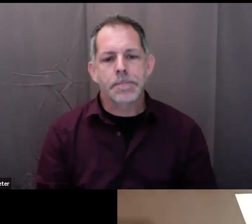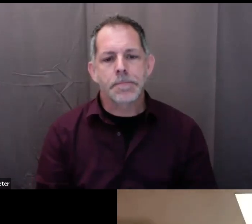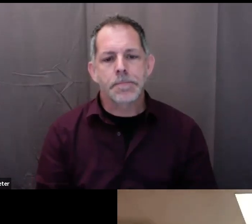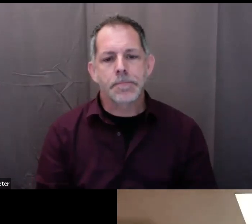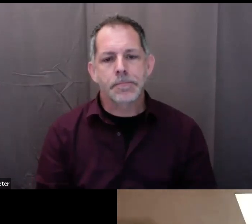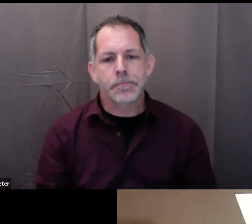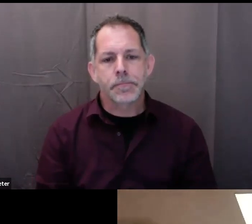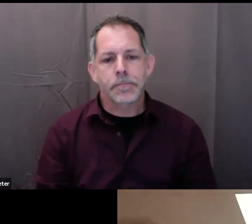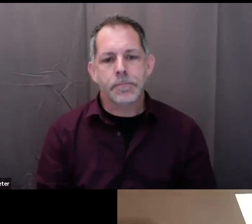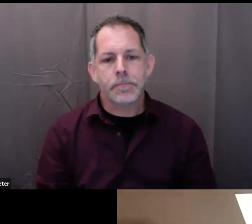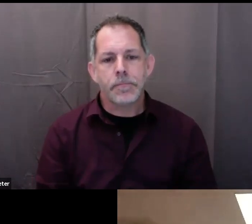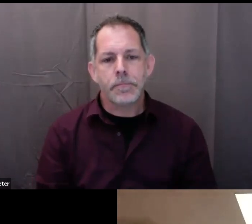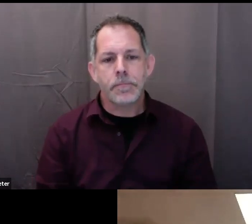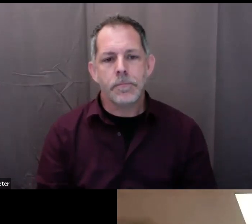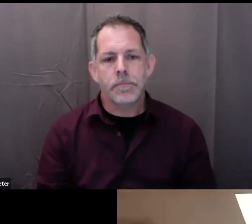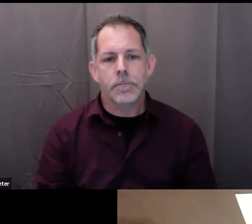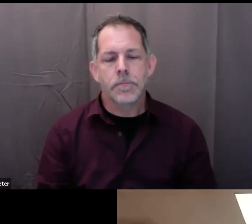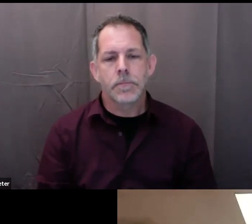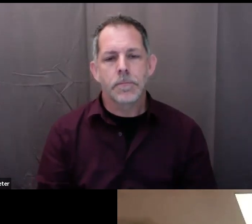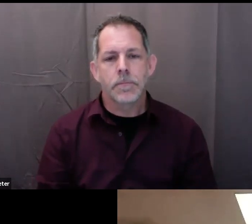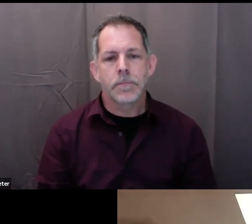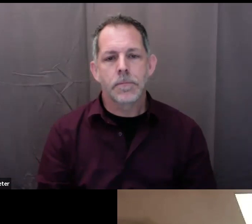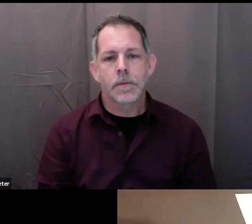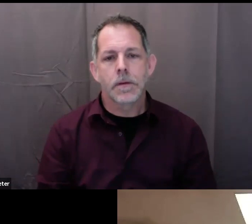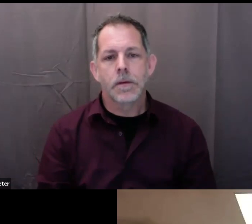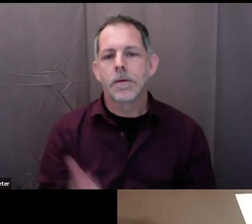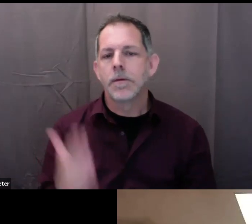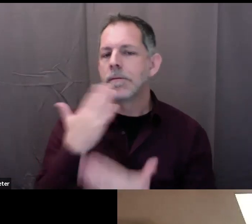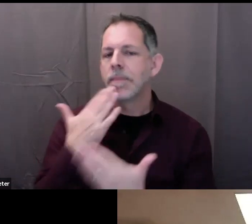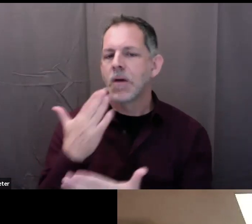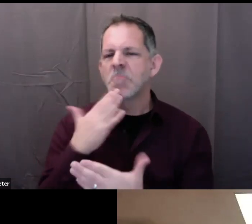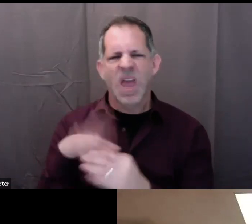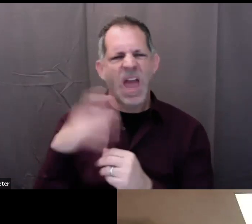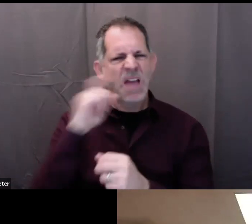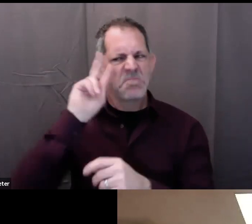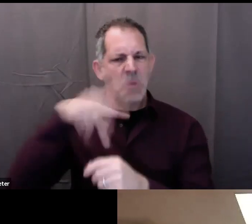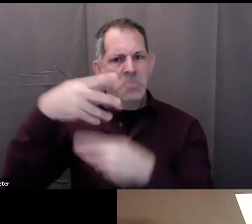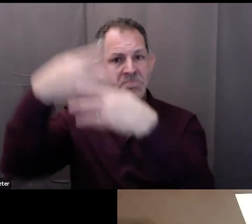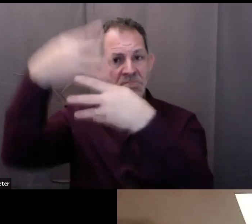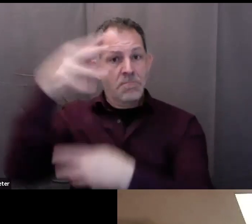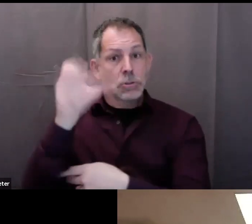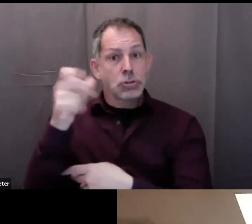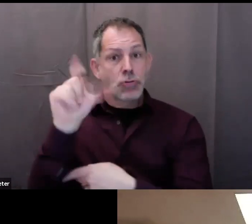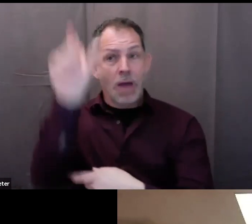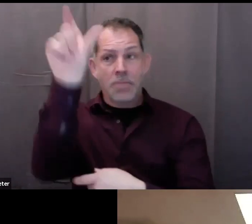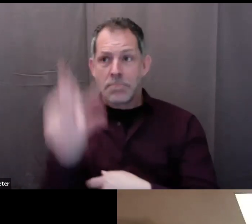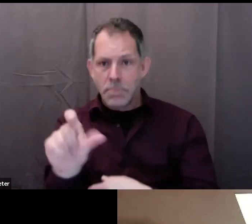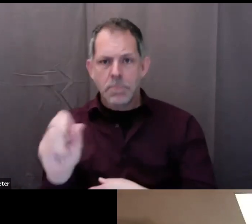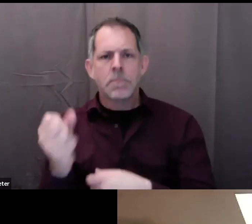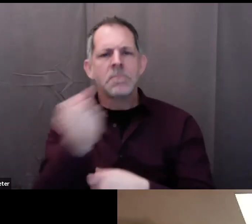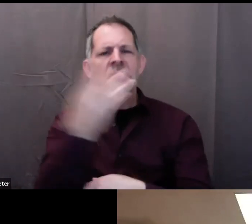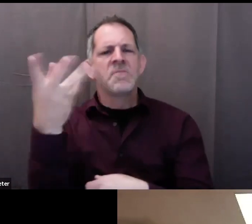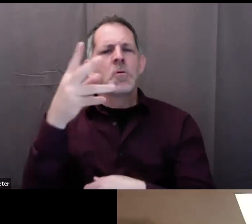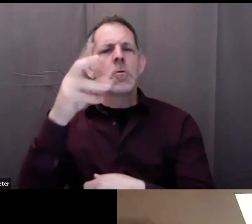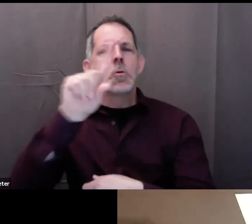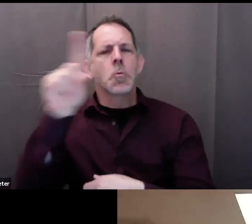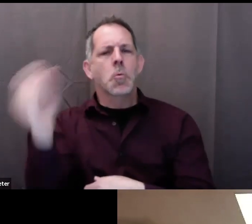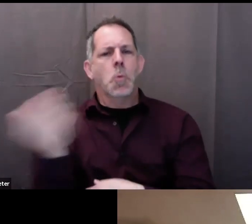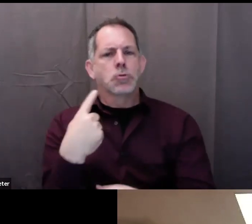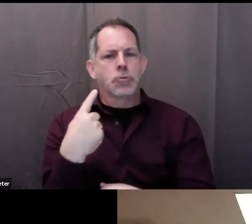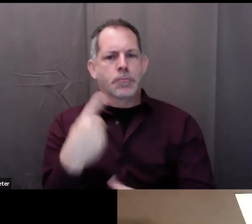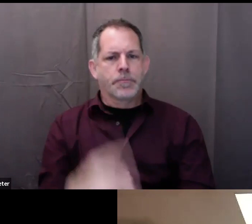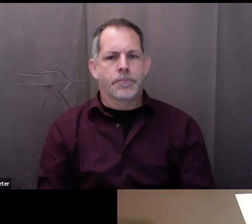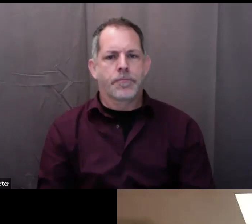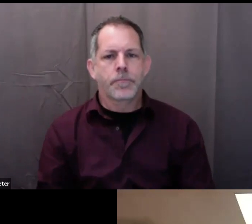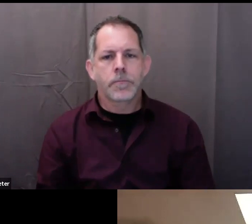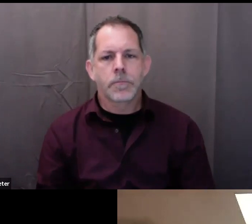We've got a couple of questions in the chat box. First of all, your numbers appear much better than Pierce. Why not apply for a modified phase